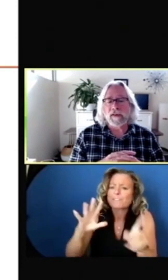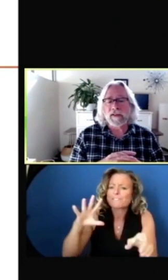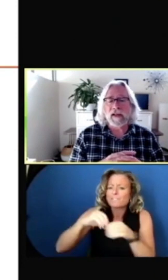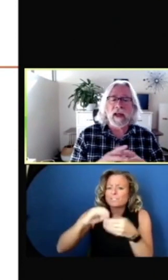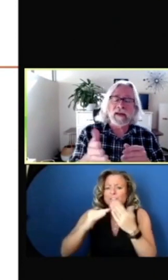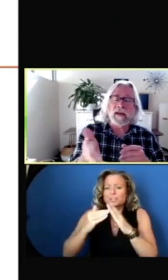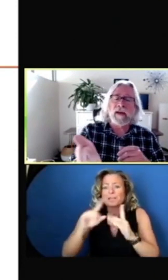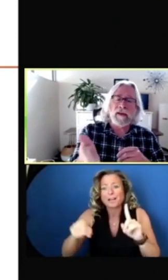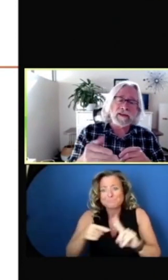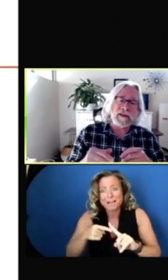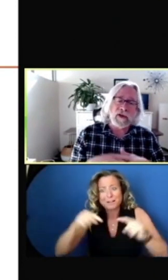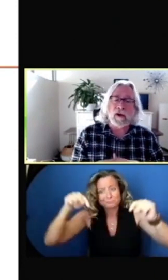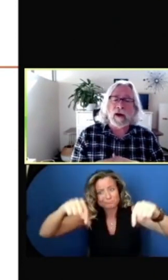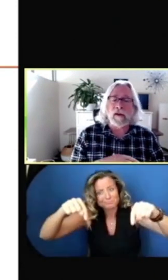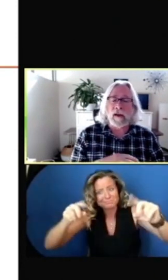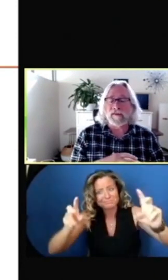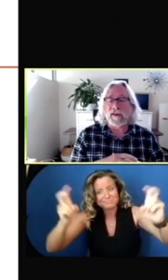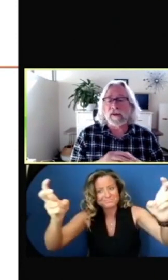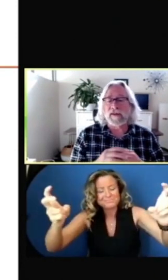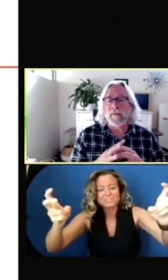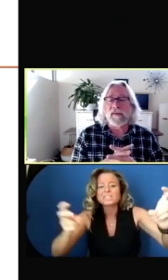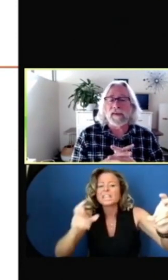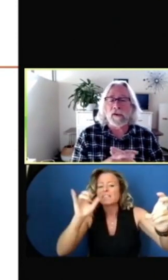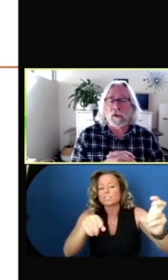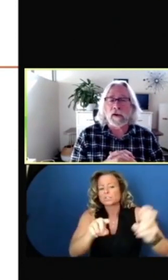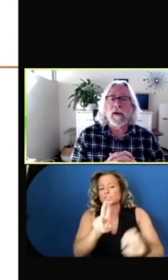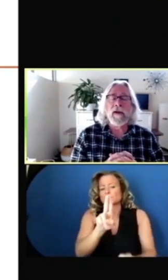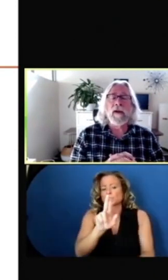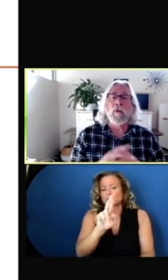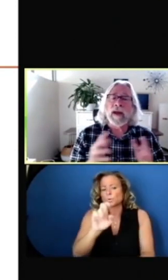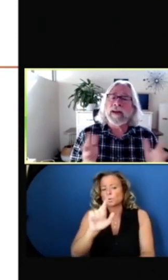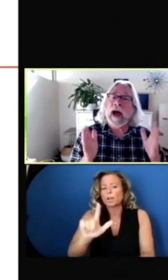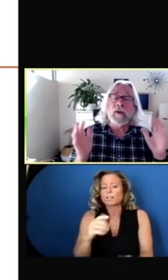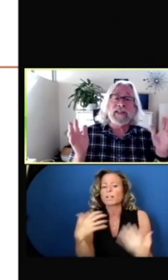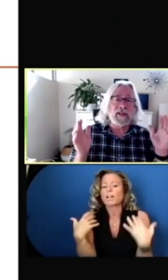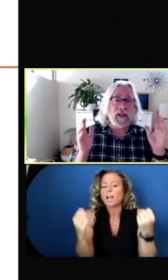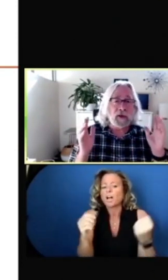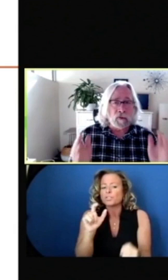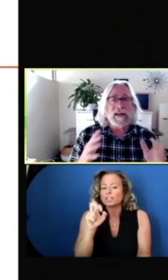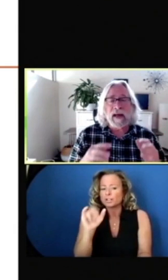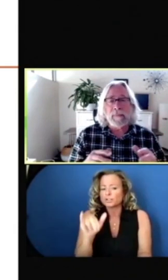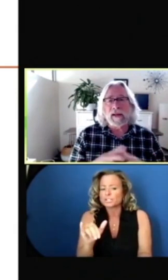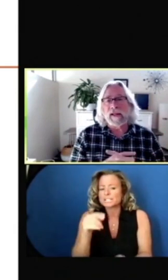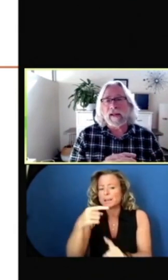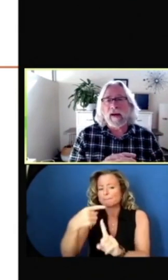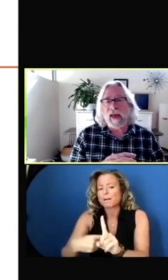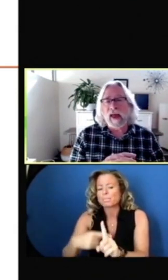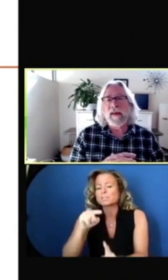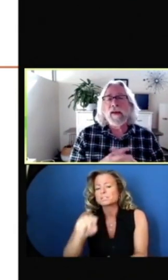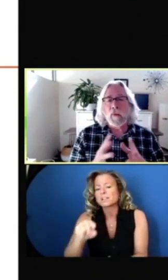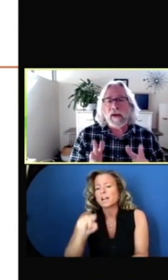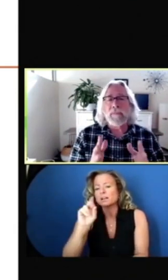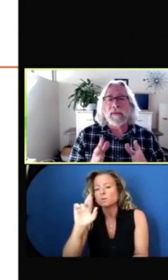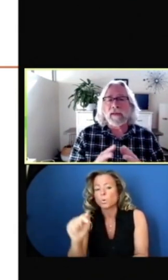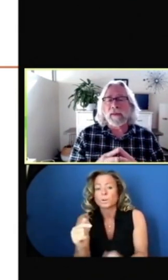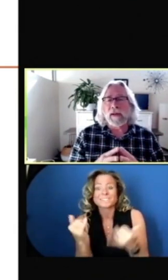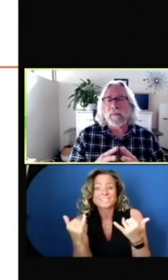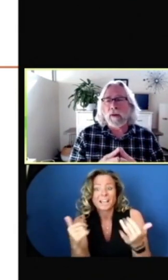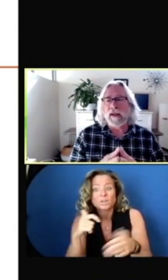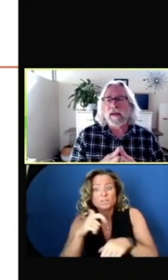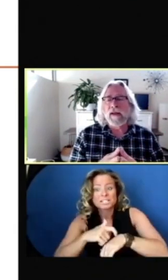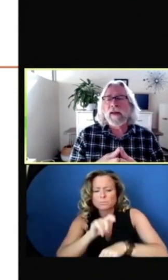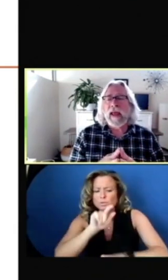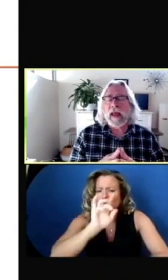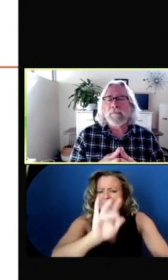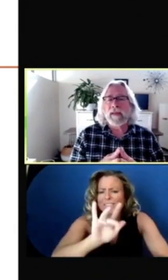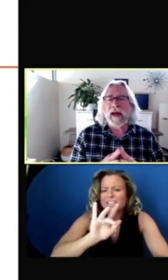health literacy. And there's the URL, healthliteracymonth.org. Right now is actually a great time to click on that, read up a little bit